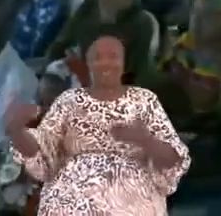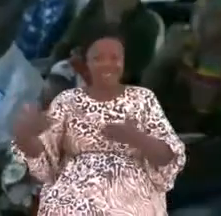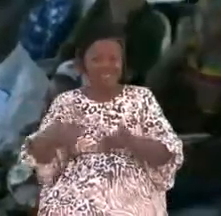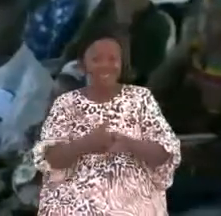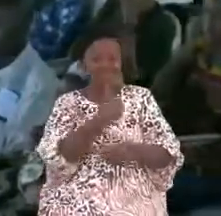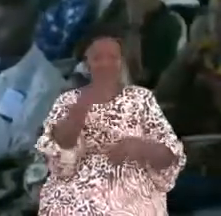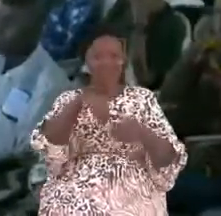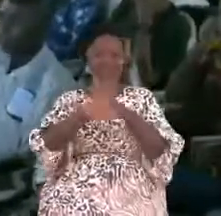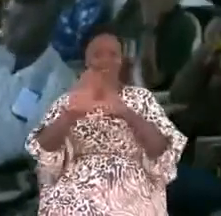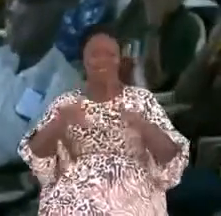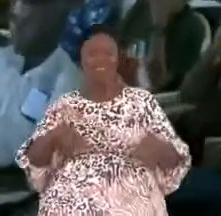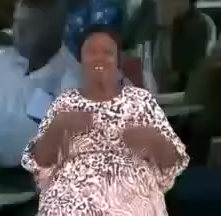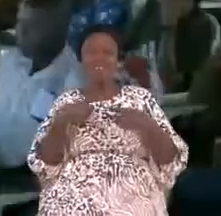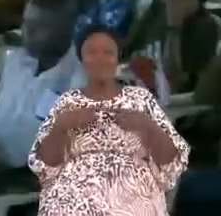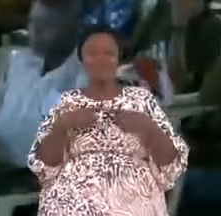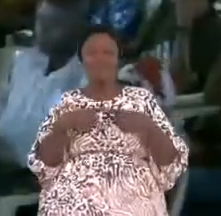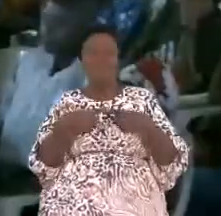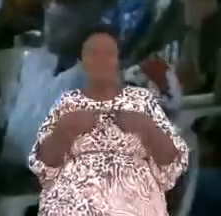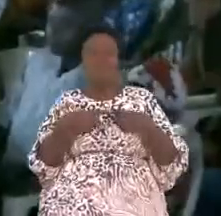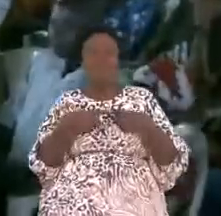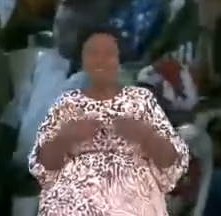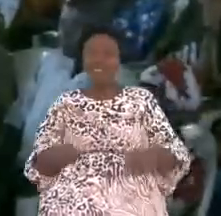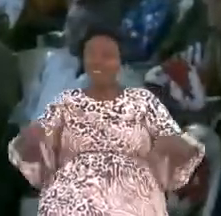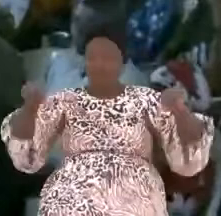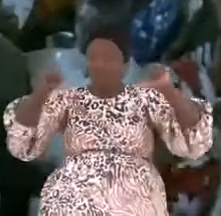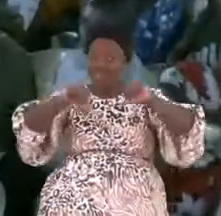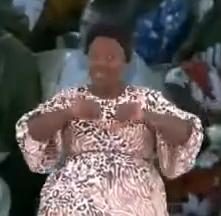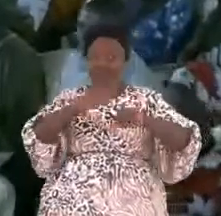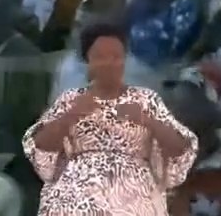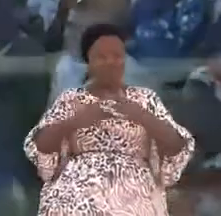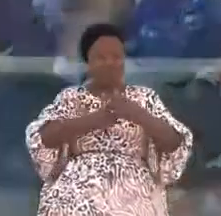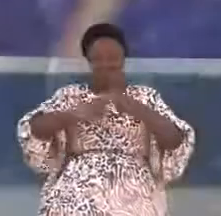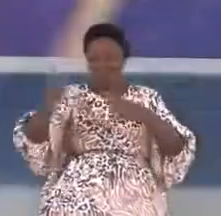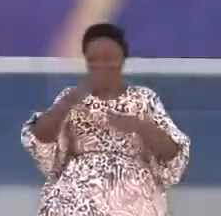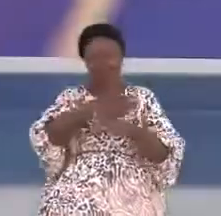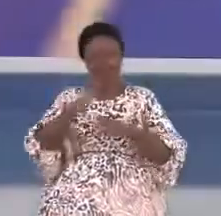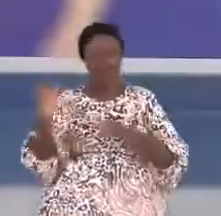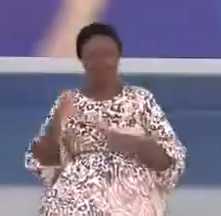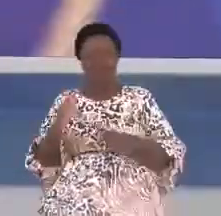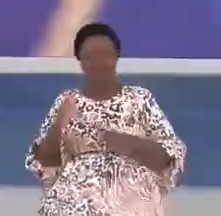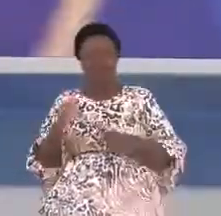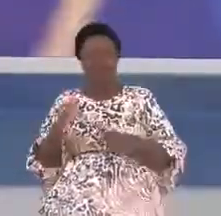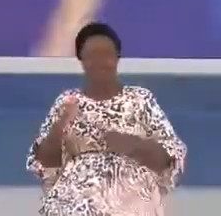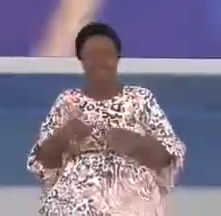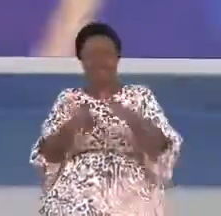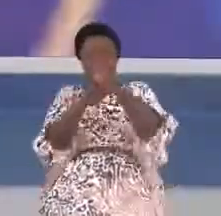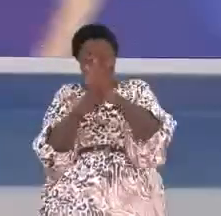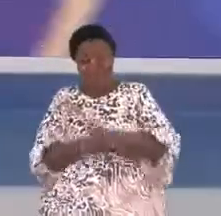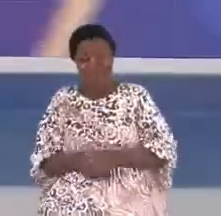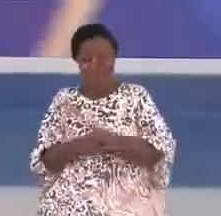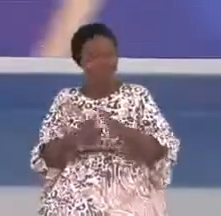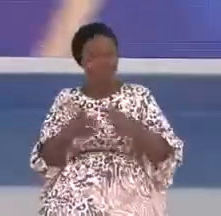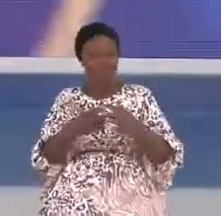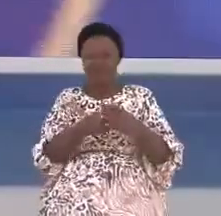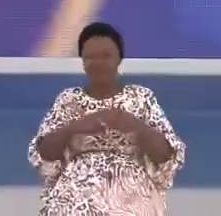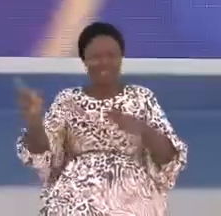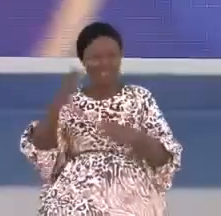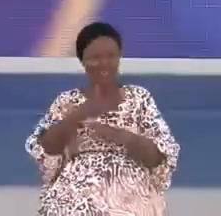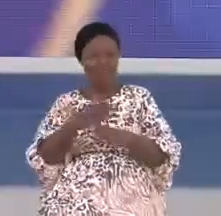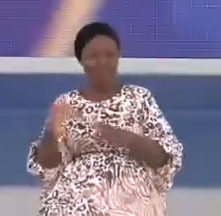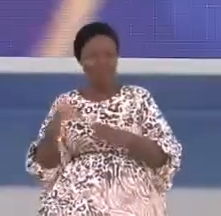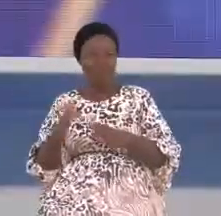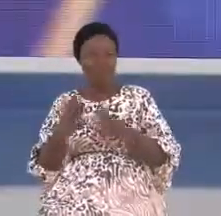life condemnation will vanish away depression will vanish away